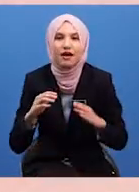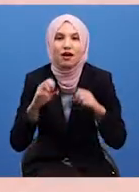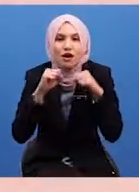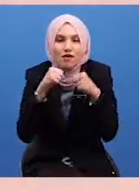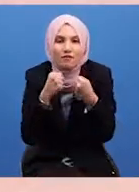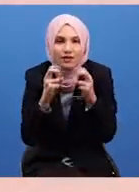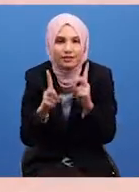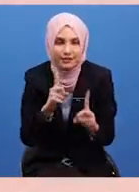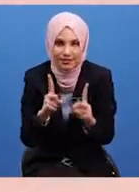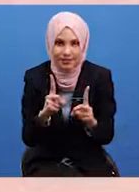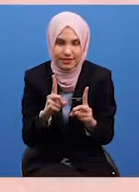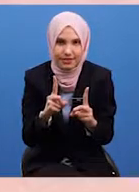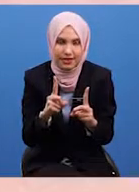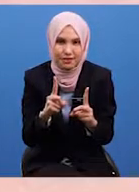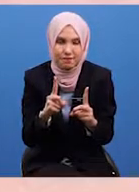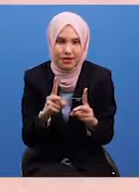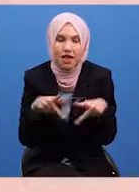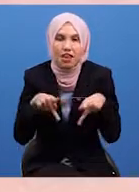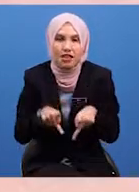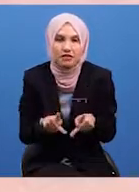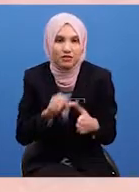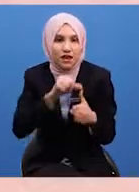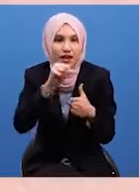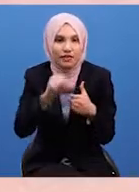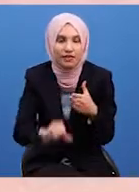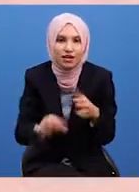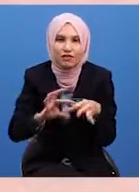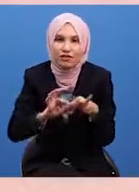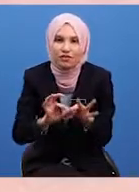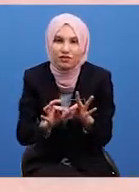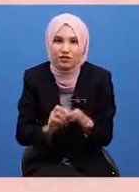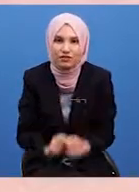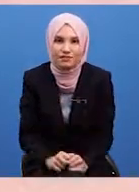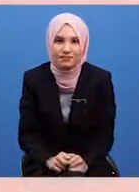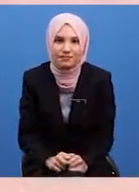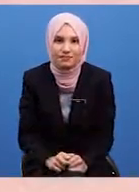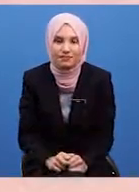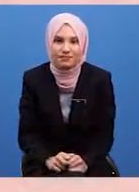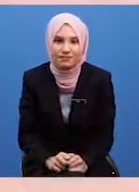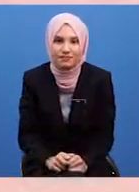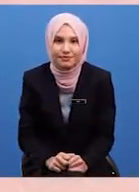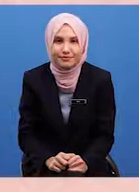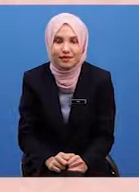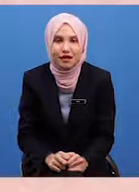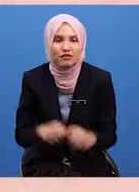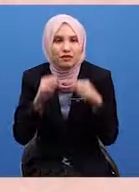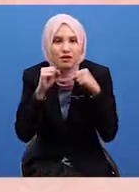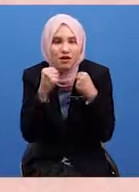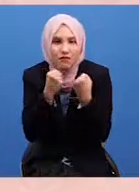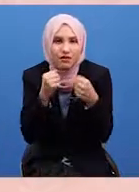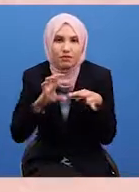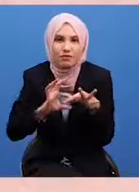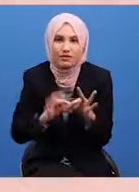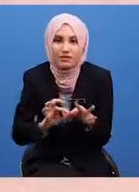discussed again, but it leads to the ending of the story. Hence, the conflict for the